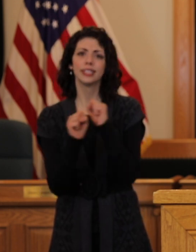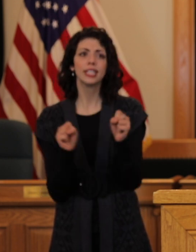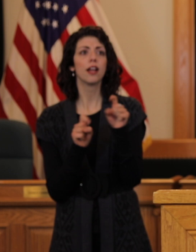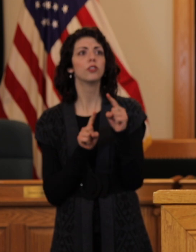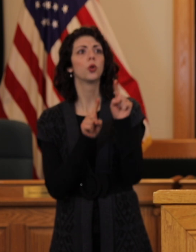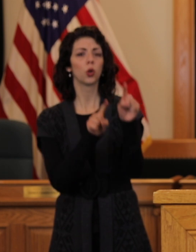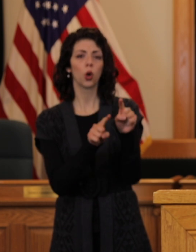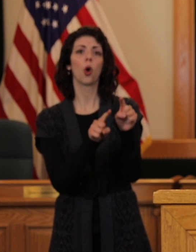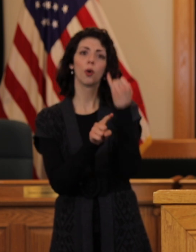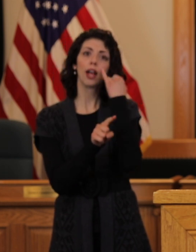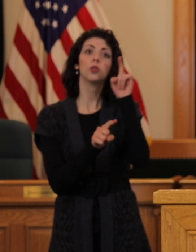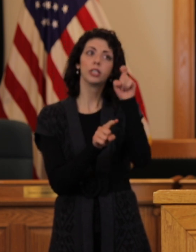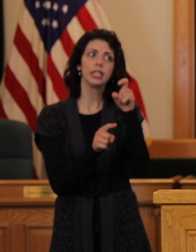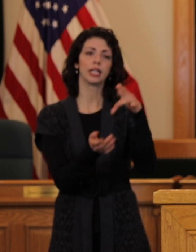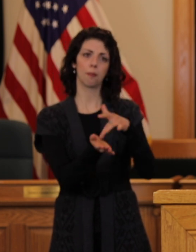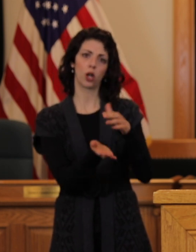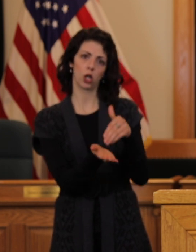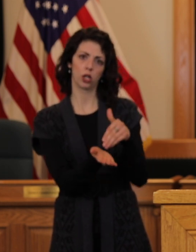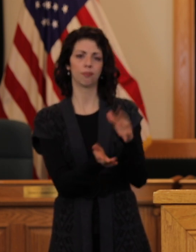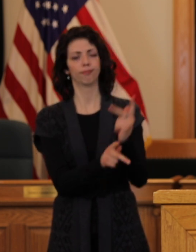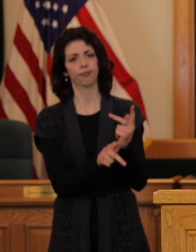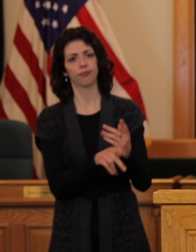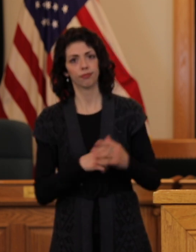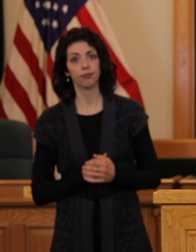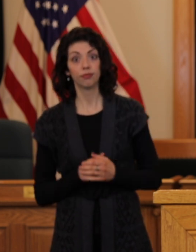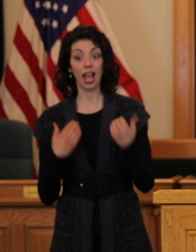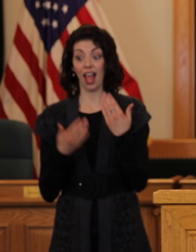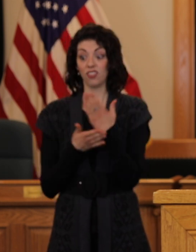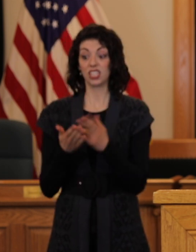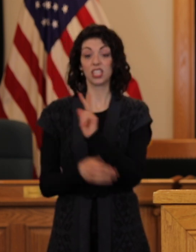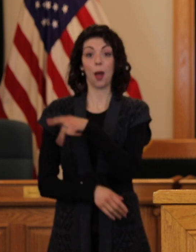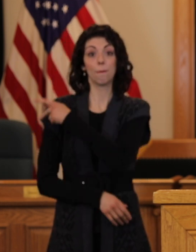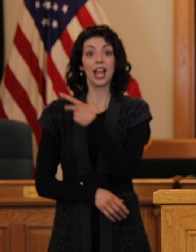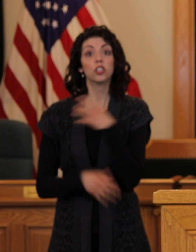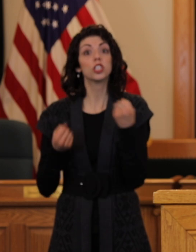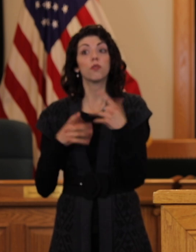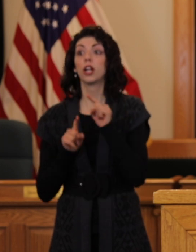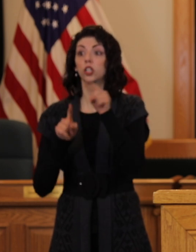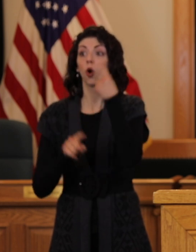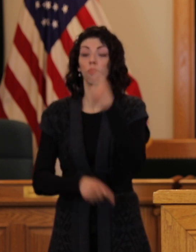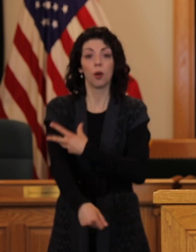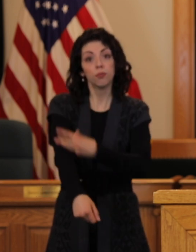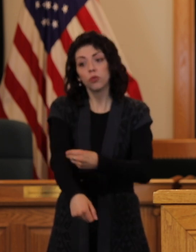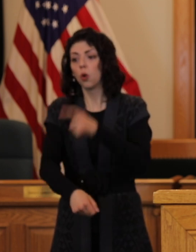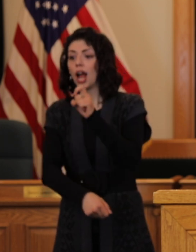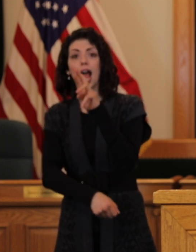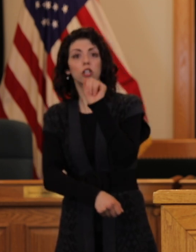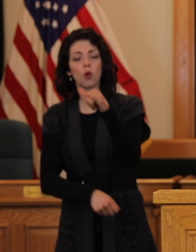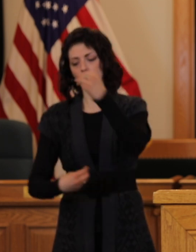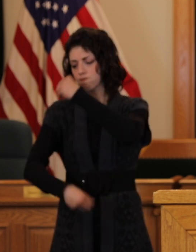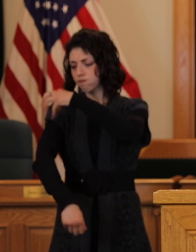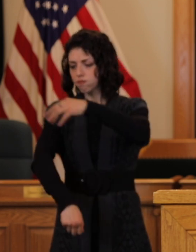care that you need if you need it. I've had patients who are scared to get blood work or x-rays, and they even come to see me for